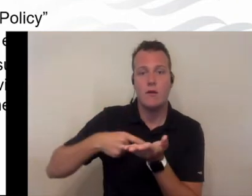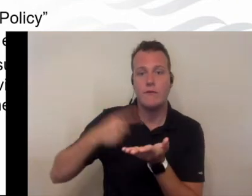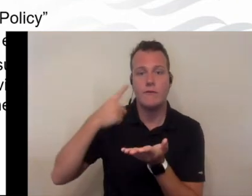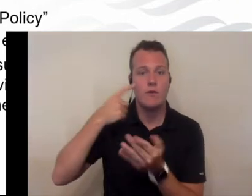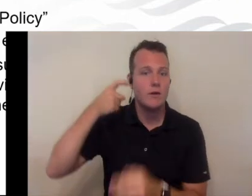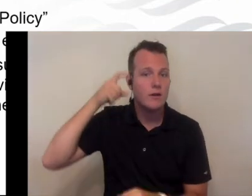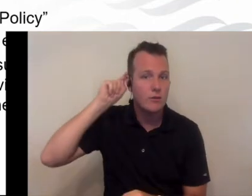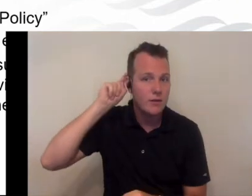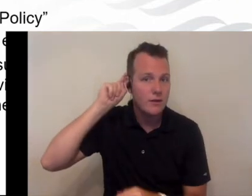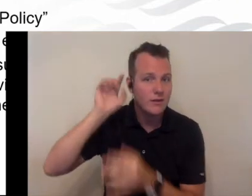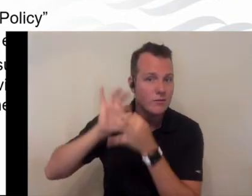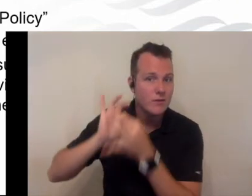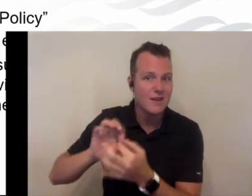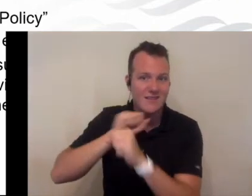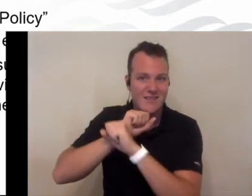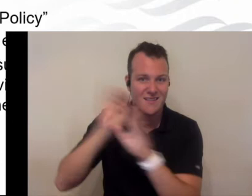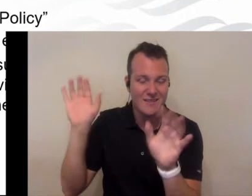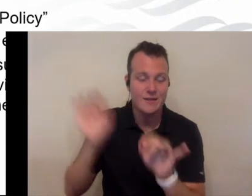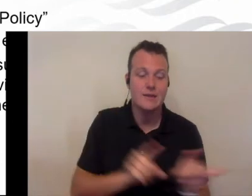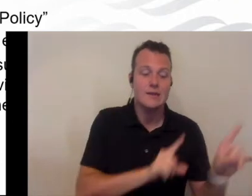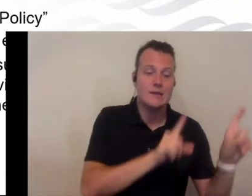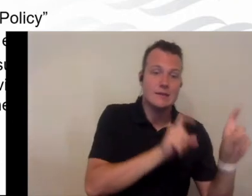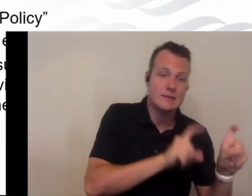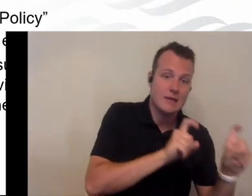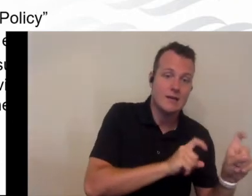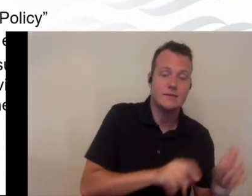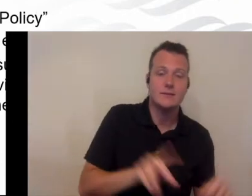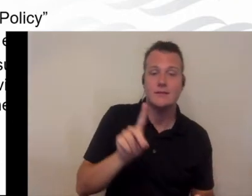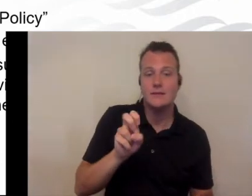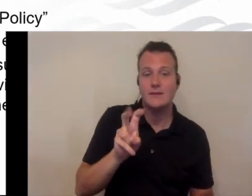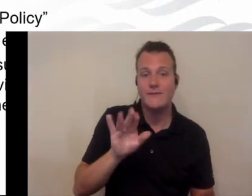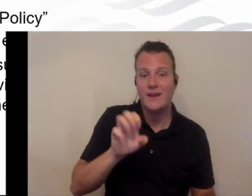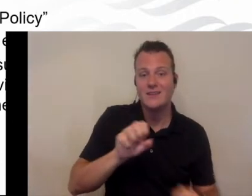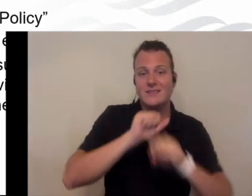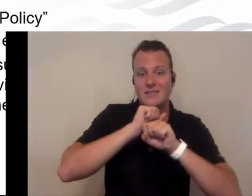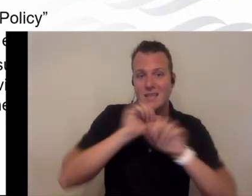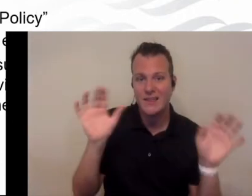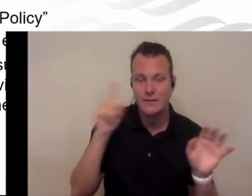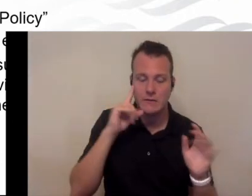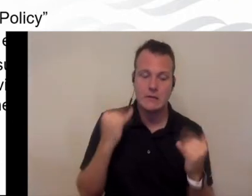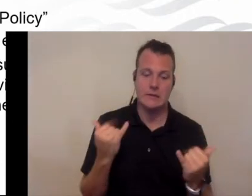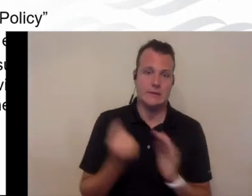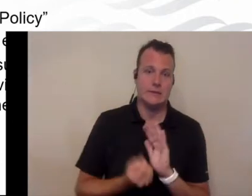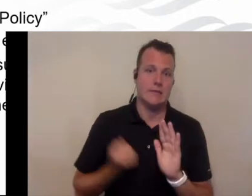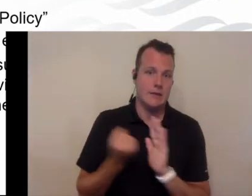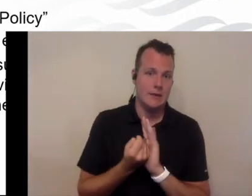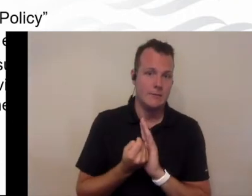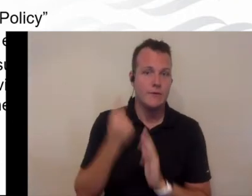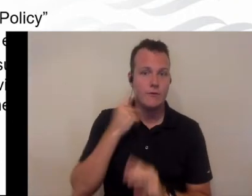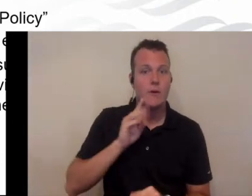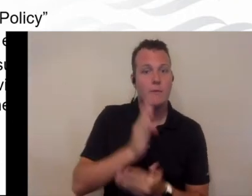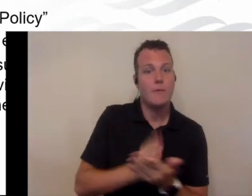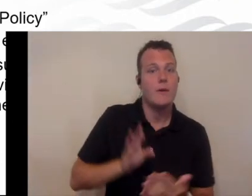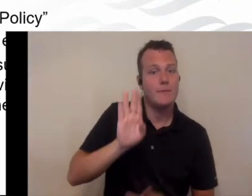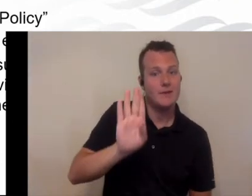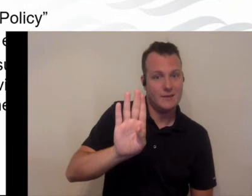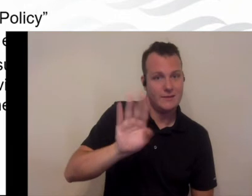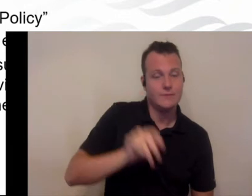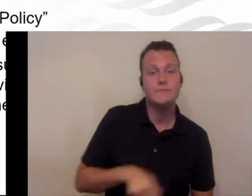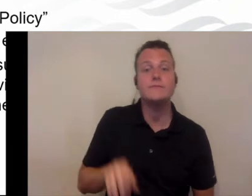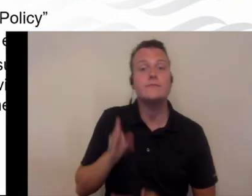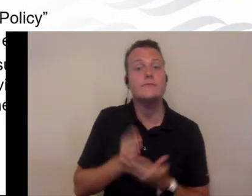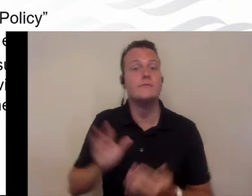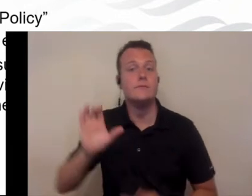for anything hearing aid related, not the testing, not the device, nothing, at least at this point in time. And that's for Part